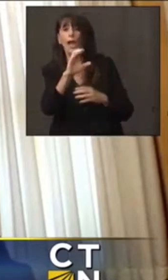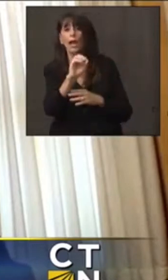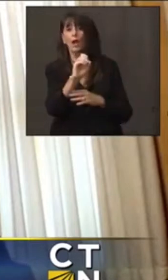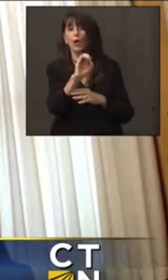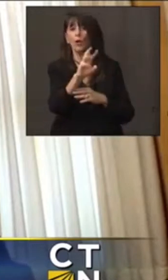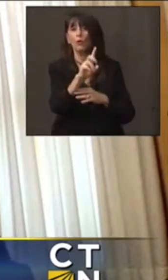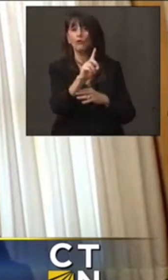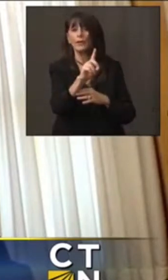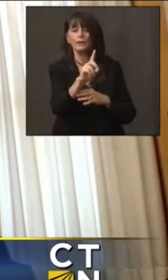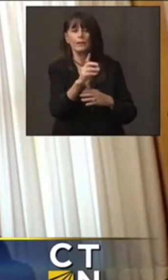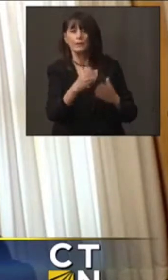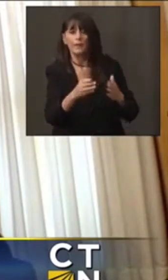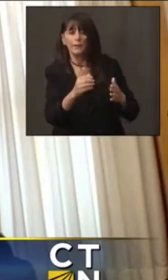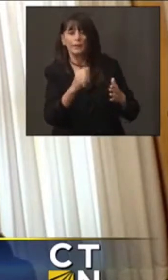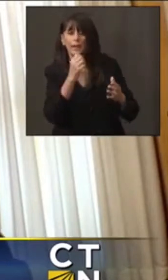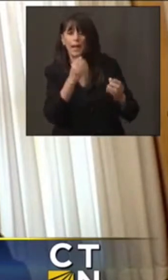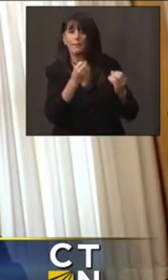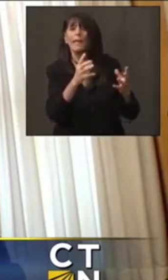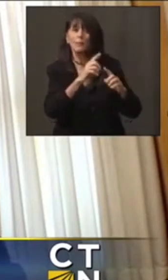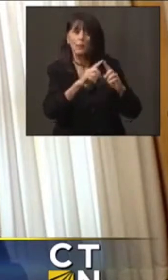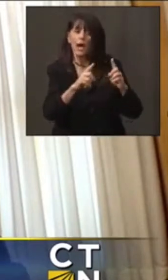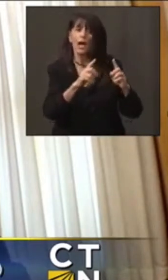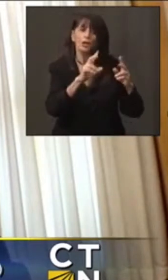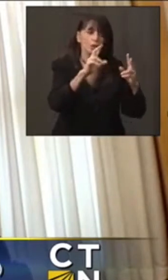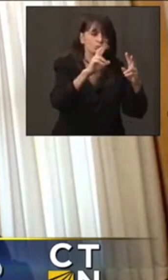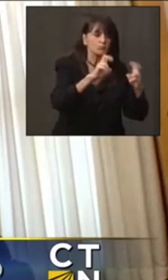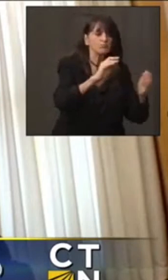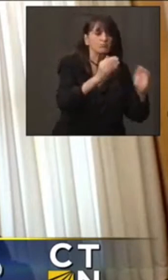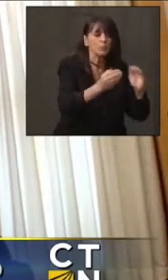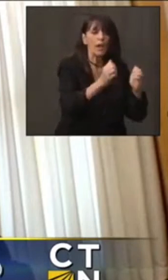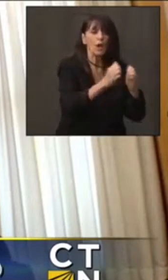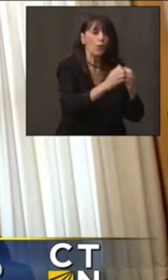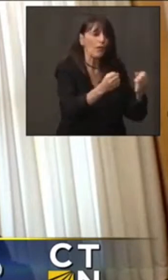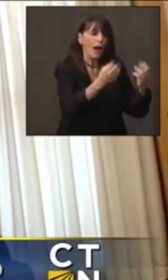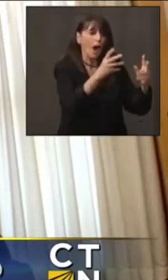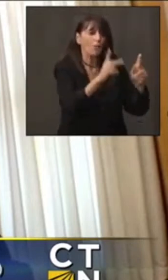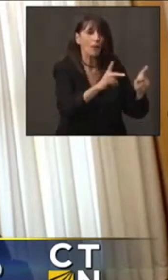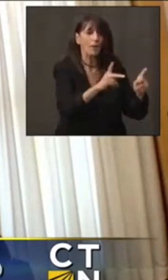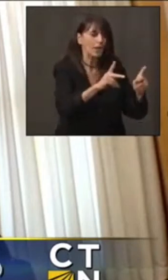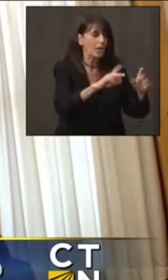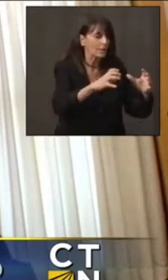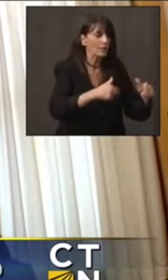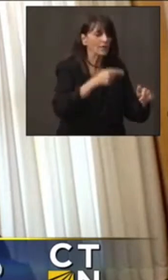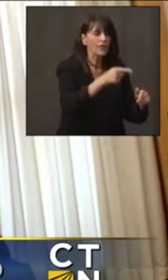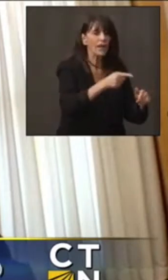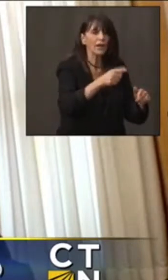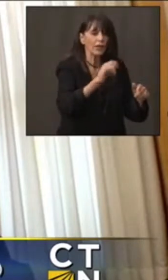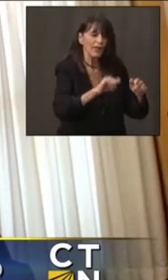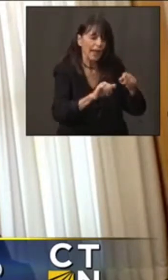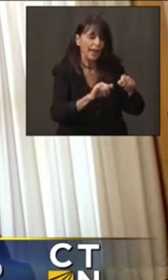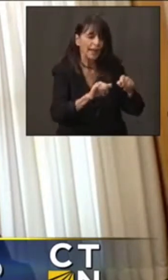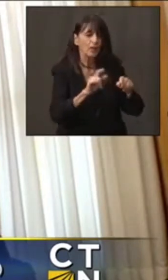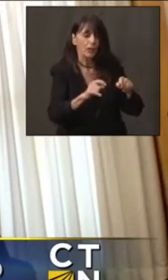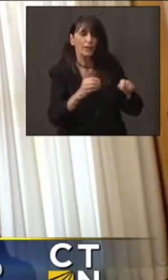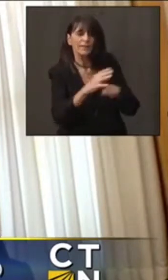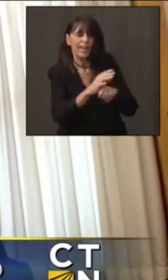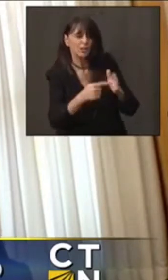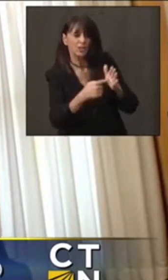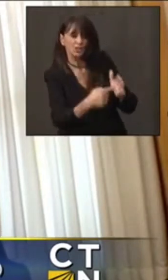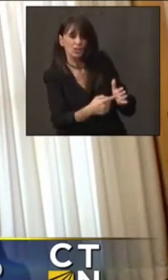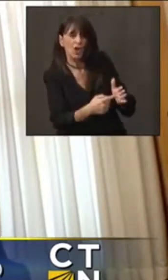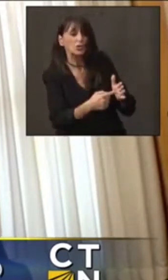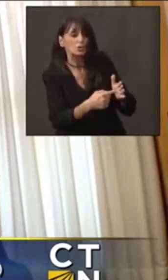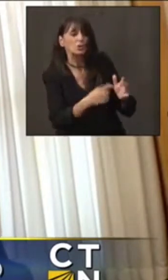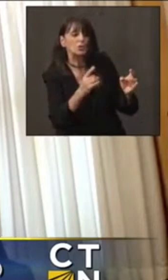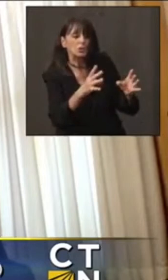show up, but it could be a significant percentage, of what's going on in that town. And that's why this color-coded map hopefully helps represent that